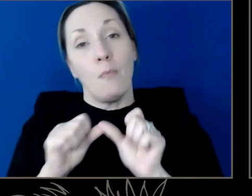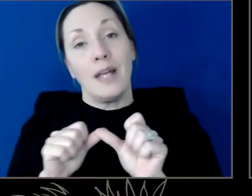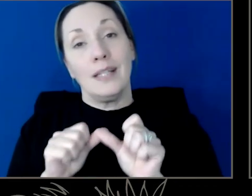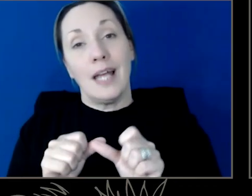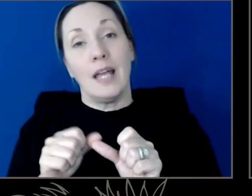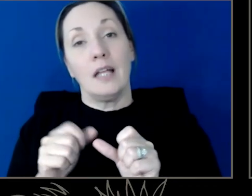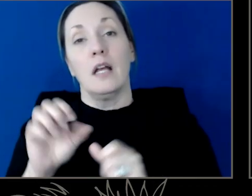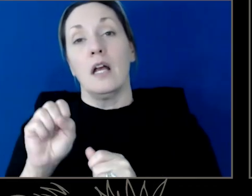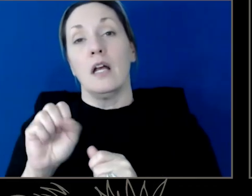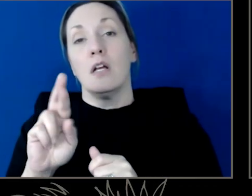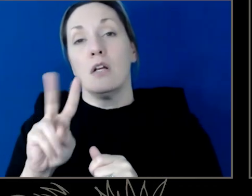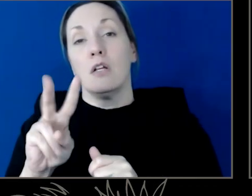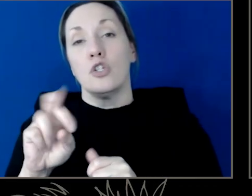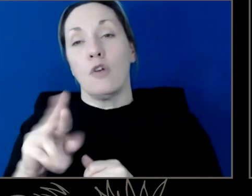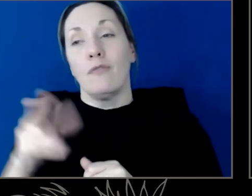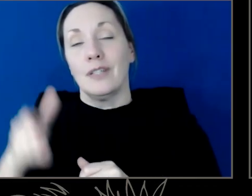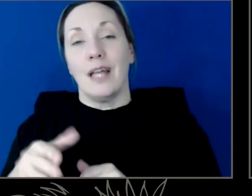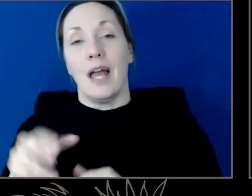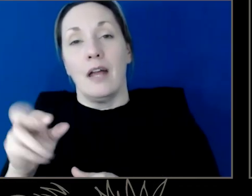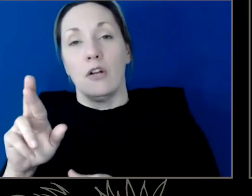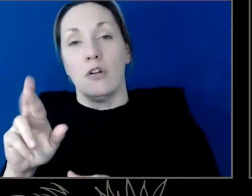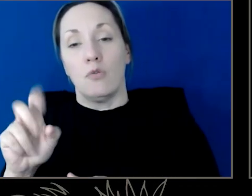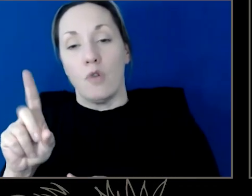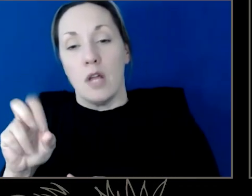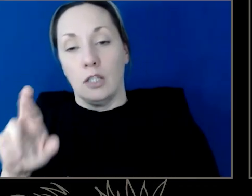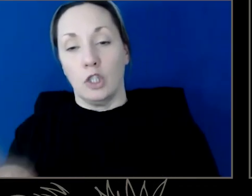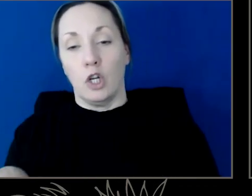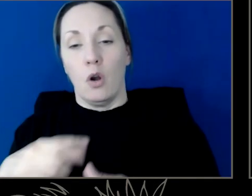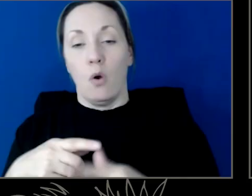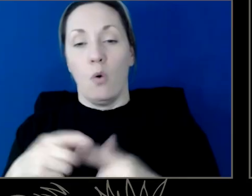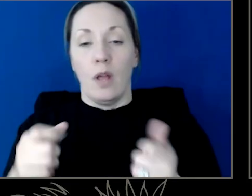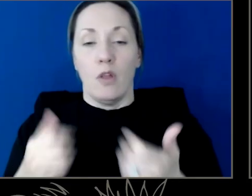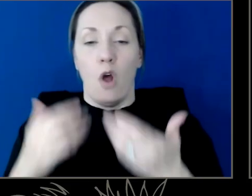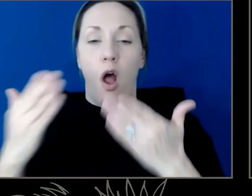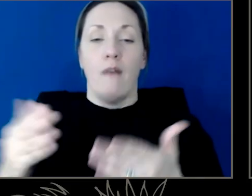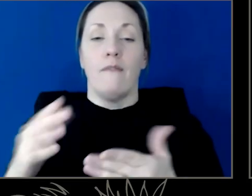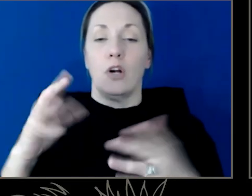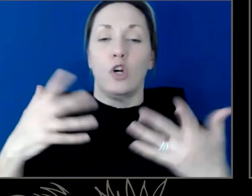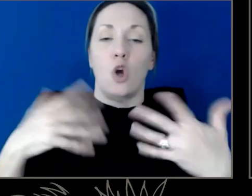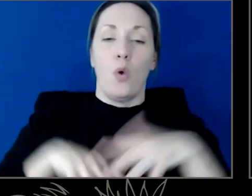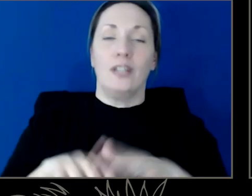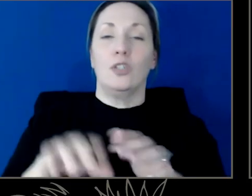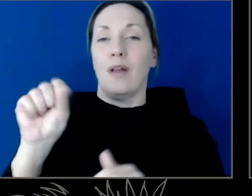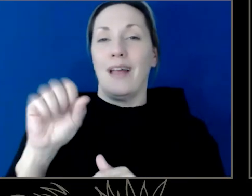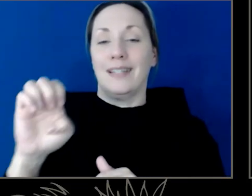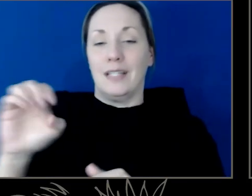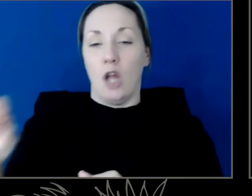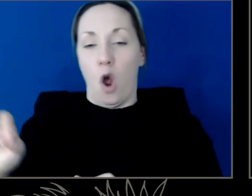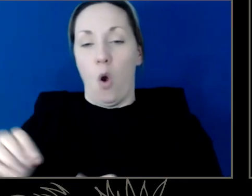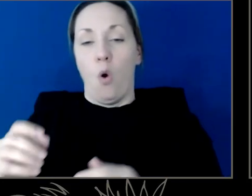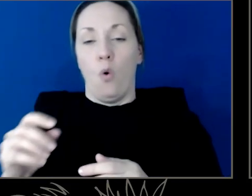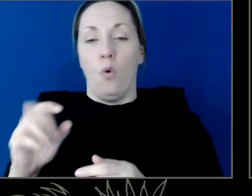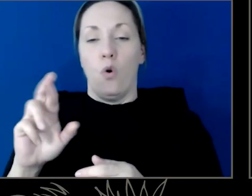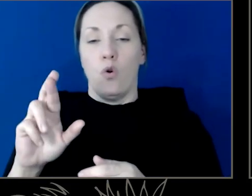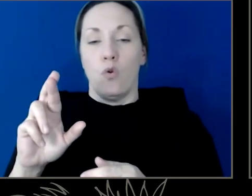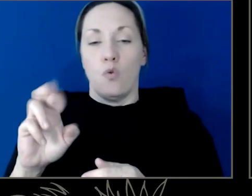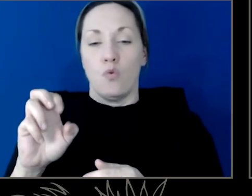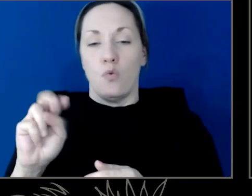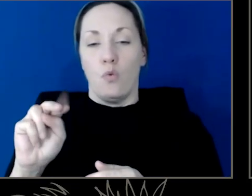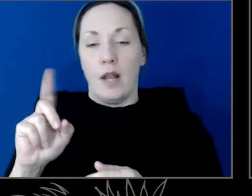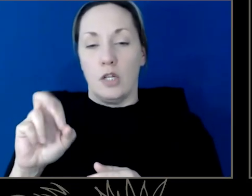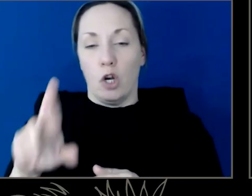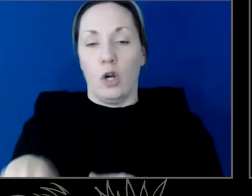rendering to offer cohesion with SEO-friendly pages, but while offering the same kind of speed as with